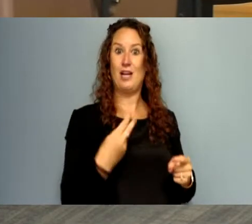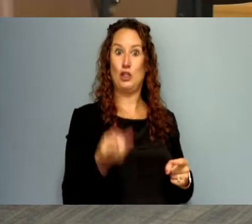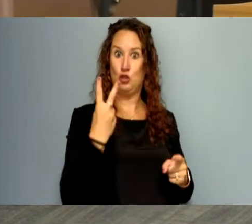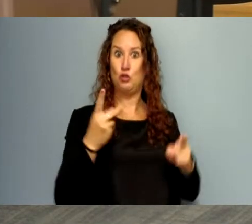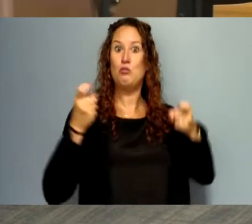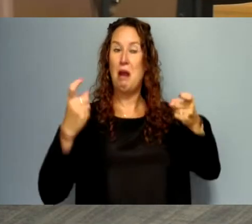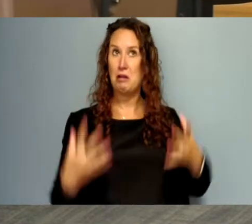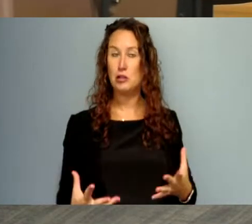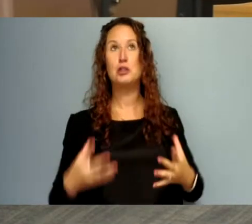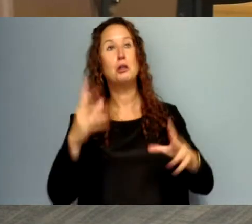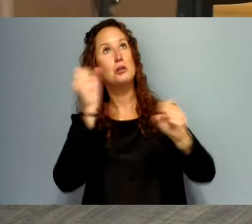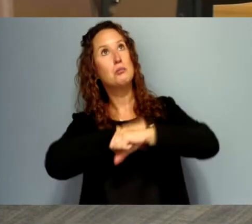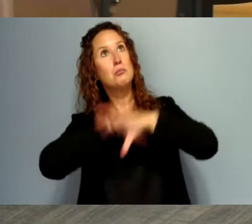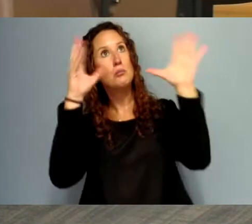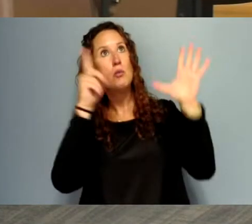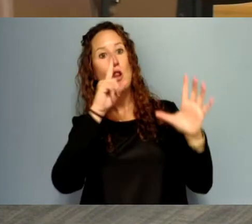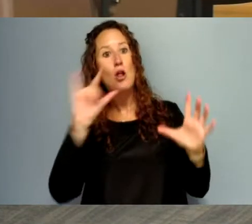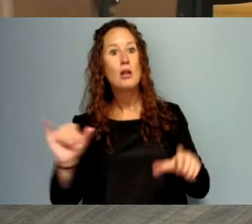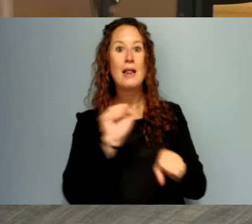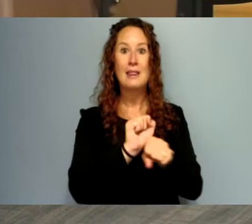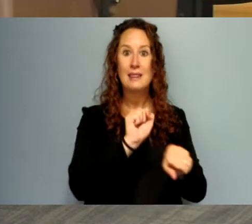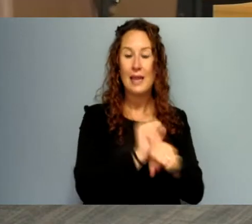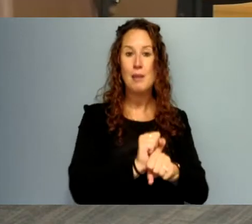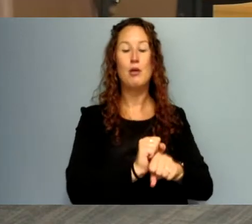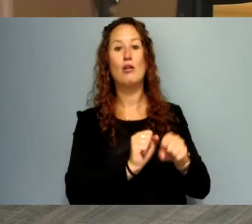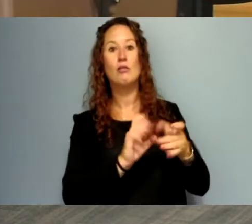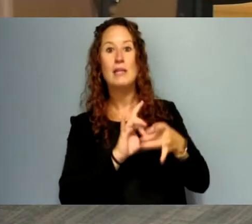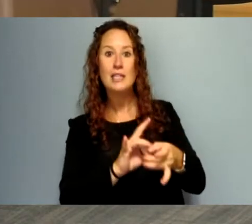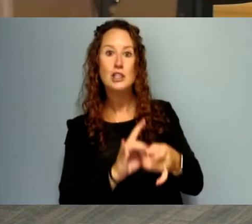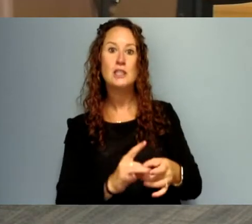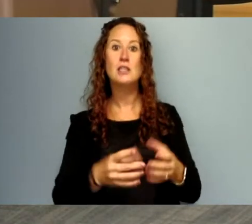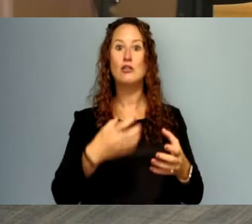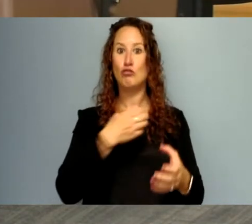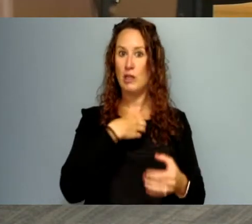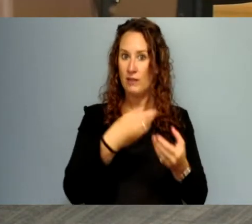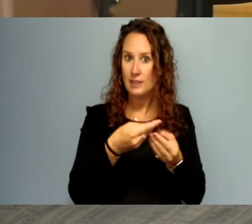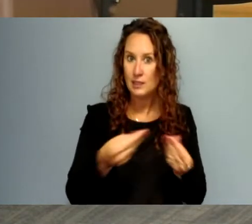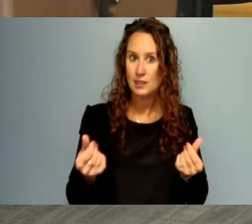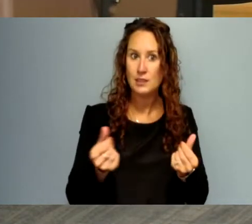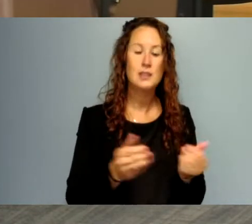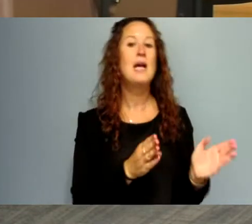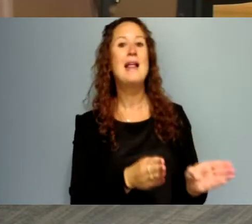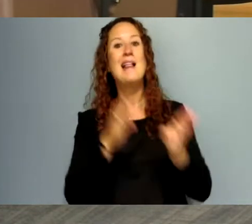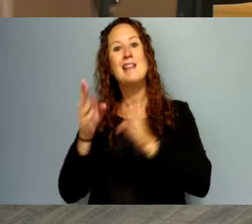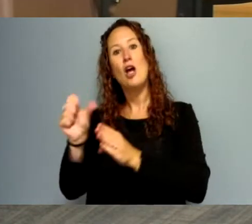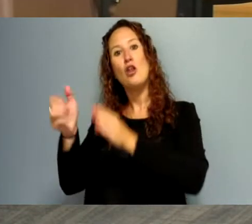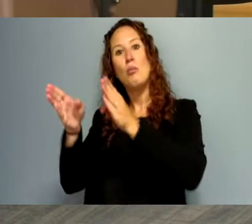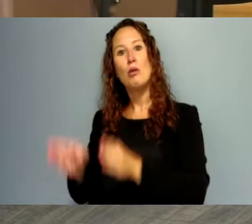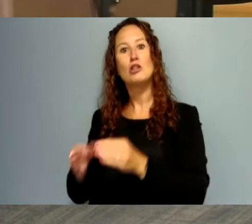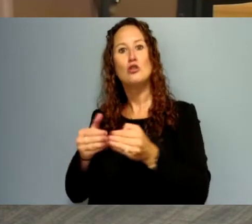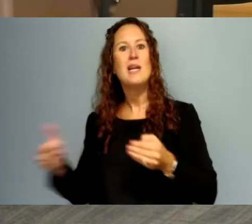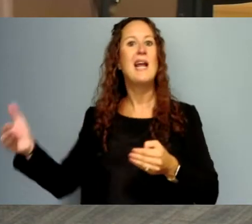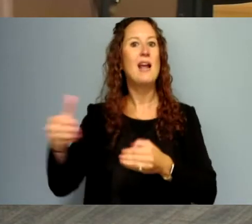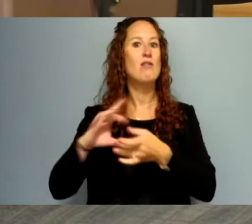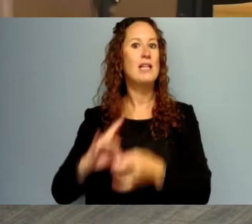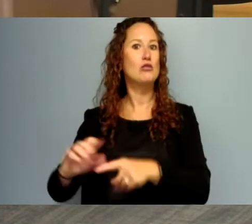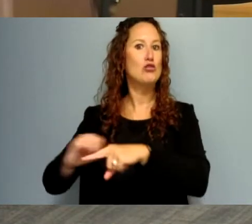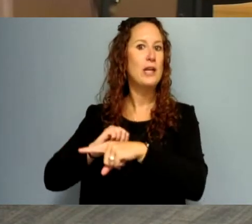on labor relations and resolving grievances, allowing the other one to really get ahead of it with training.